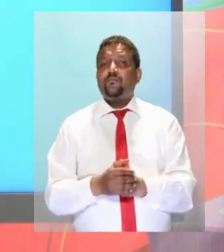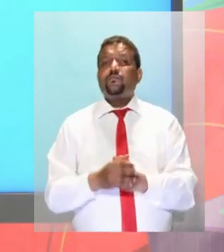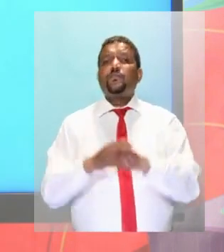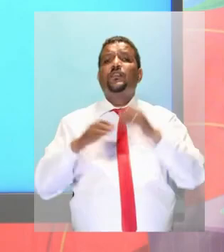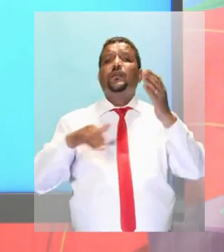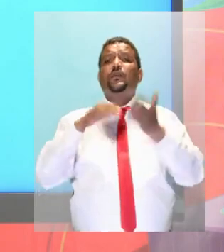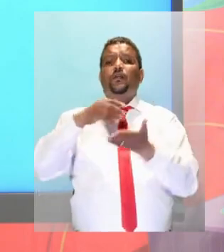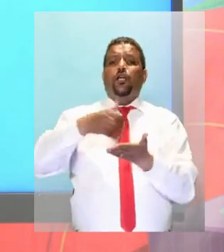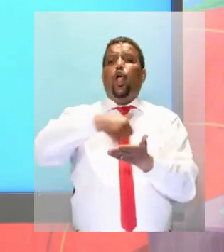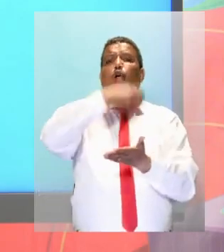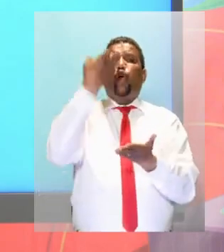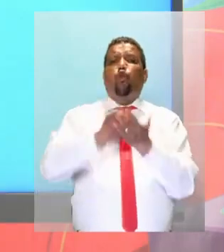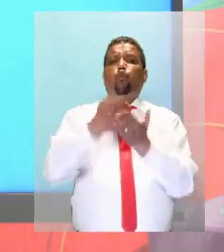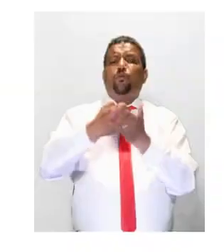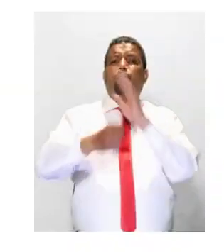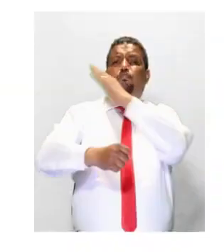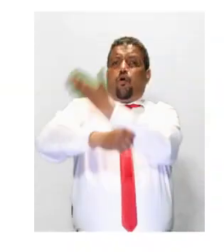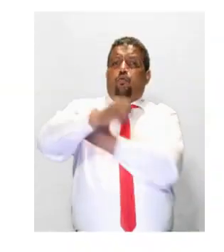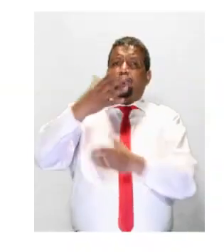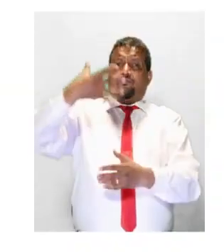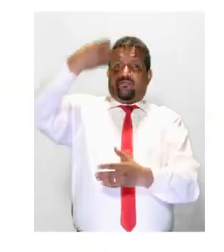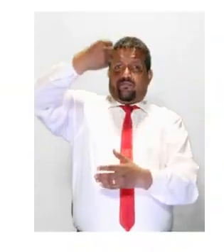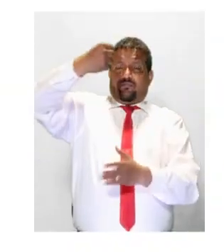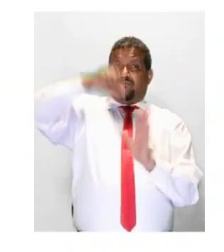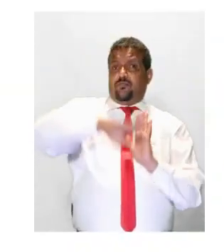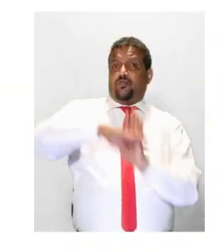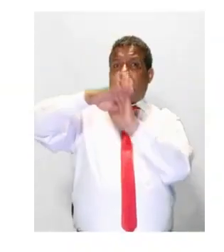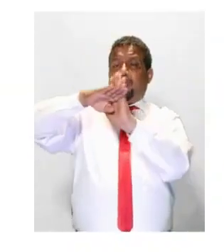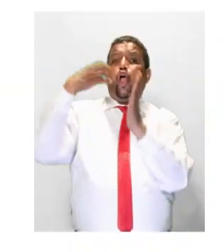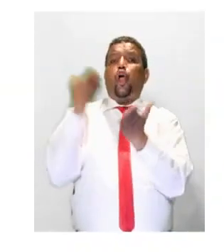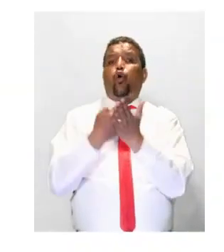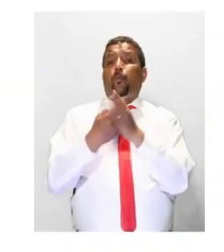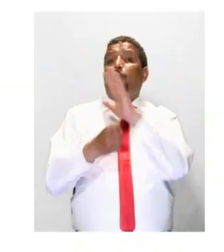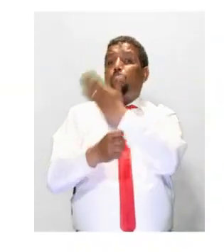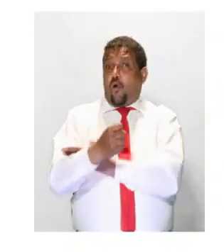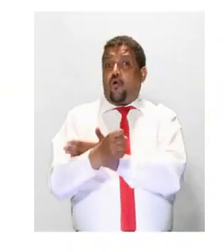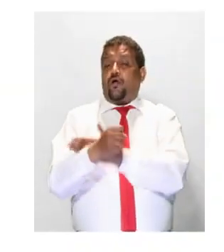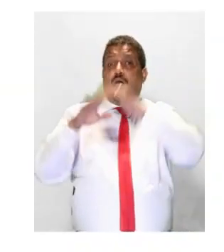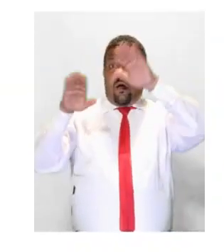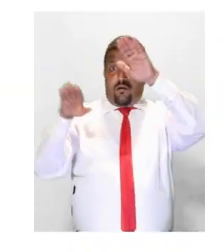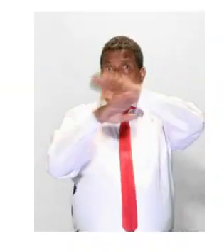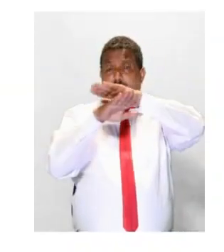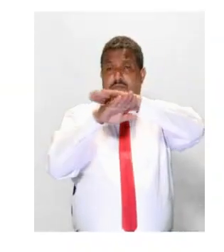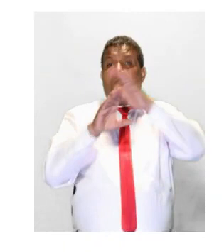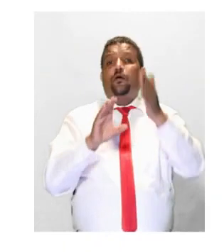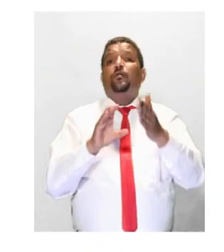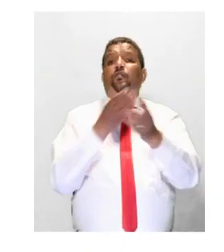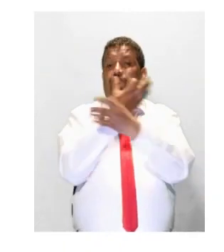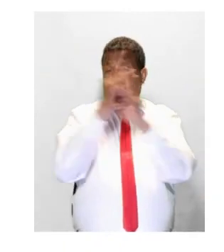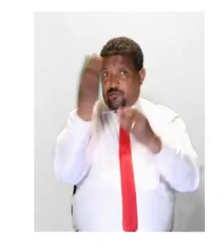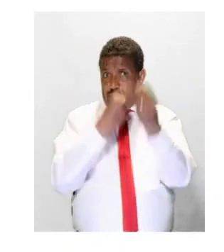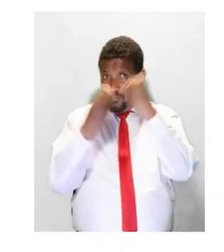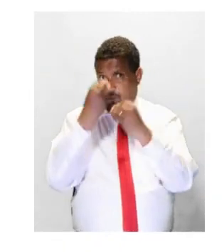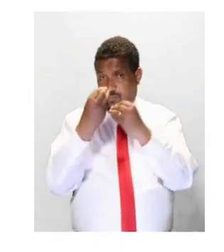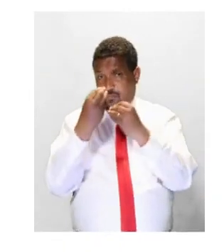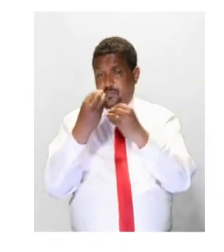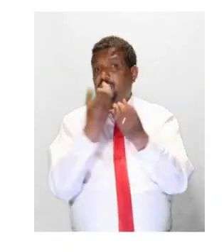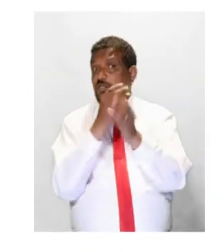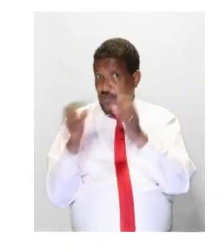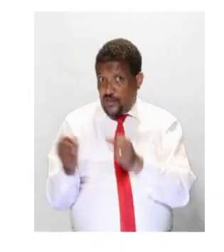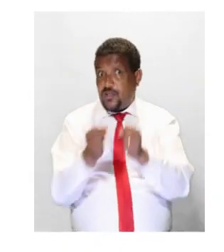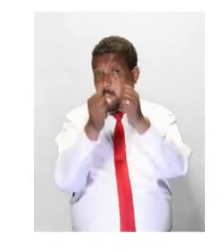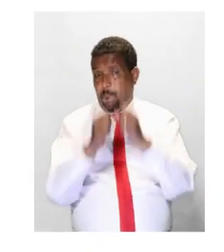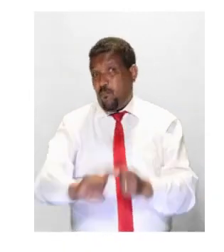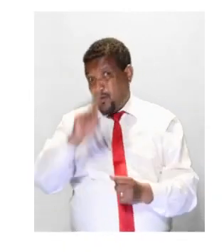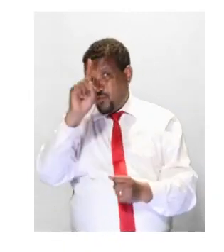decentralization of economic power, that means there is delegation of economic powers under the capitalist economic system. One